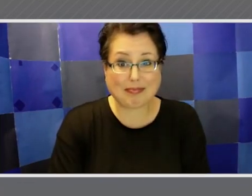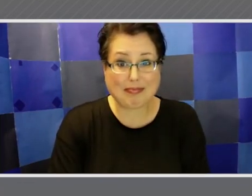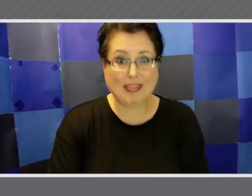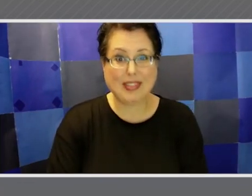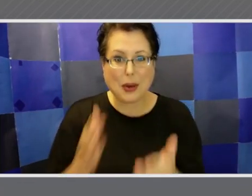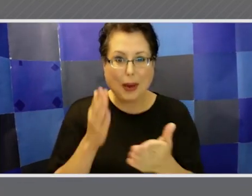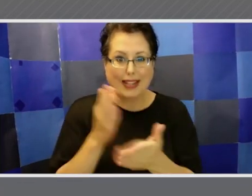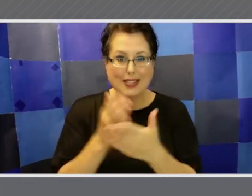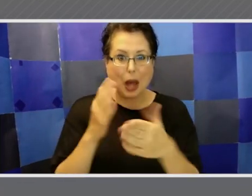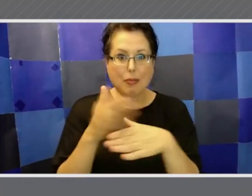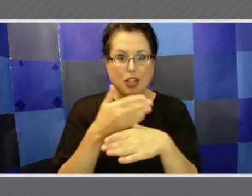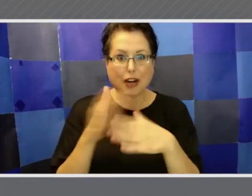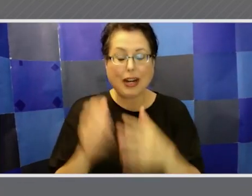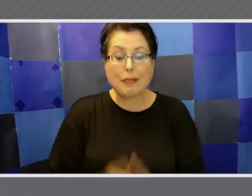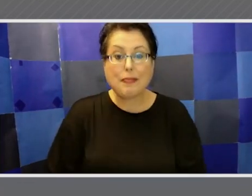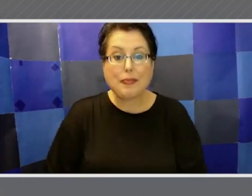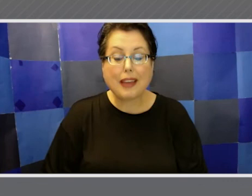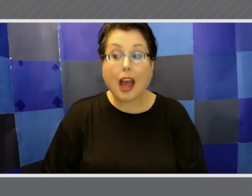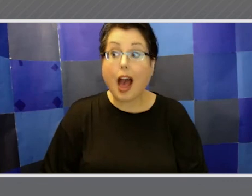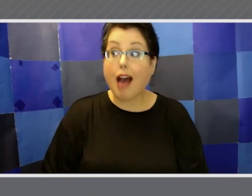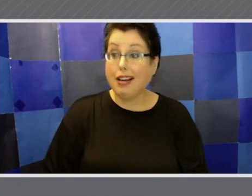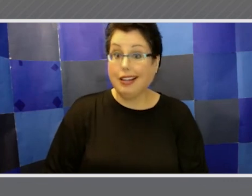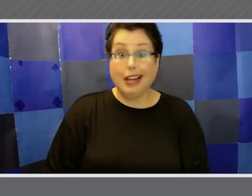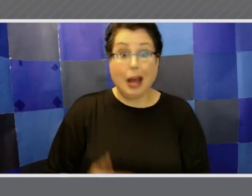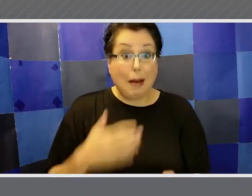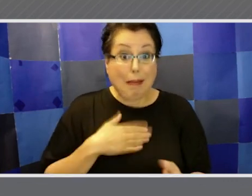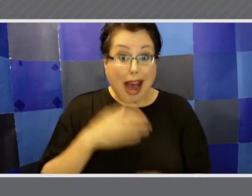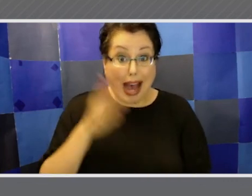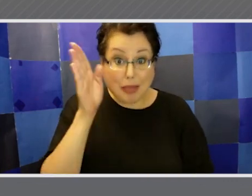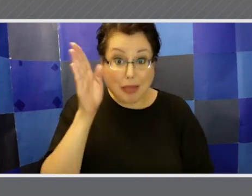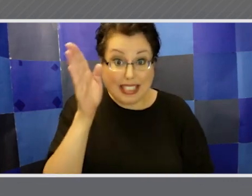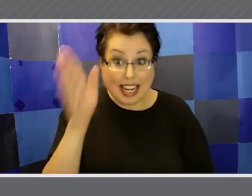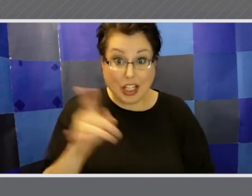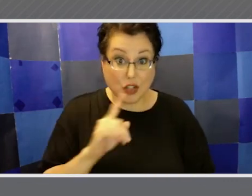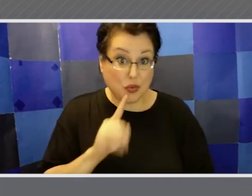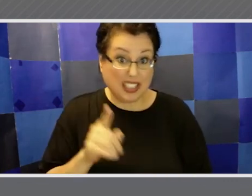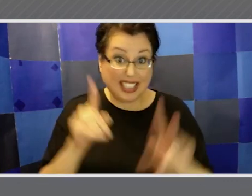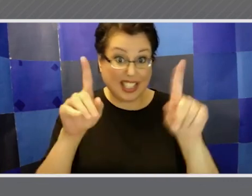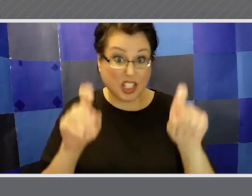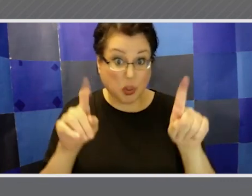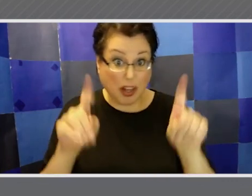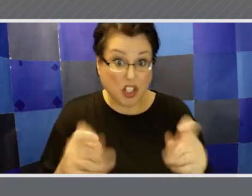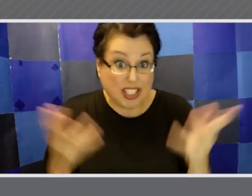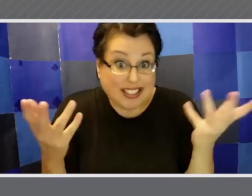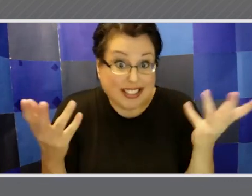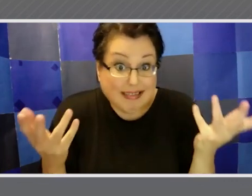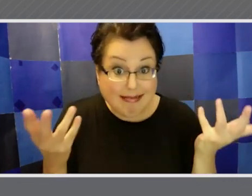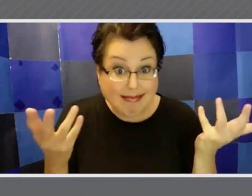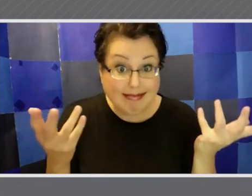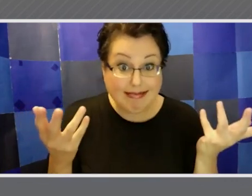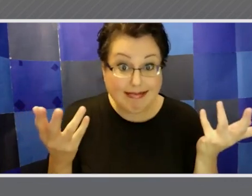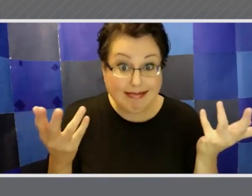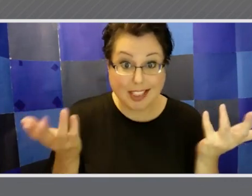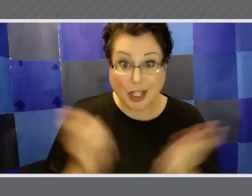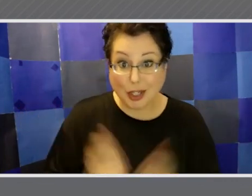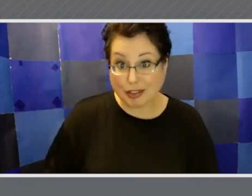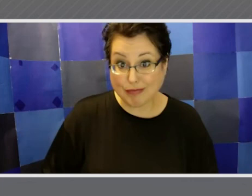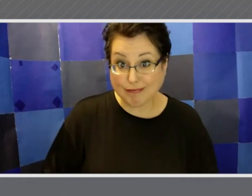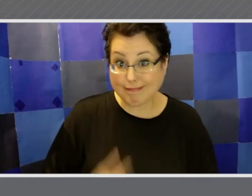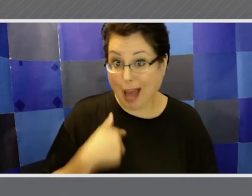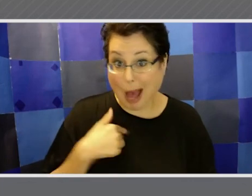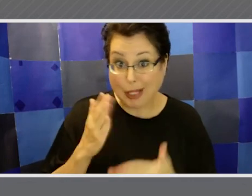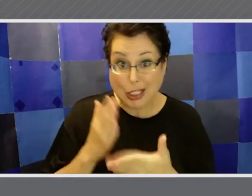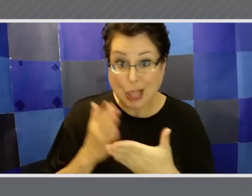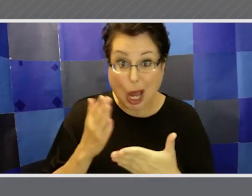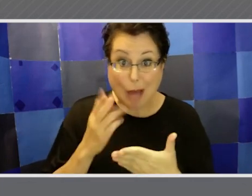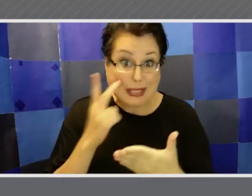then the rest of my presentation literally just said questions. So I will stop there and